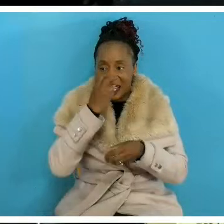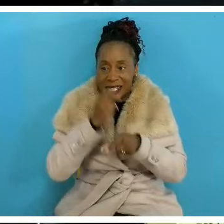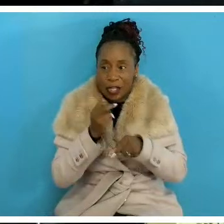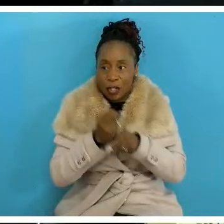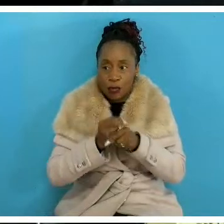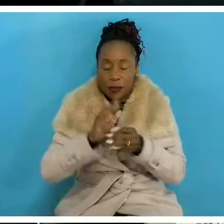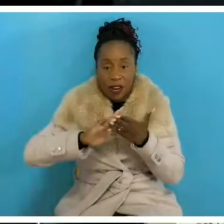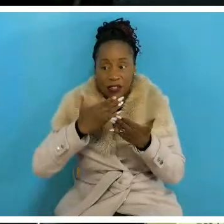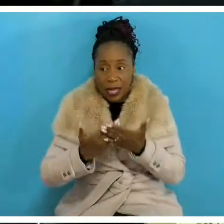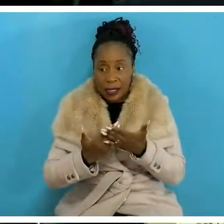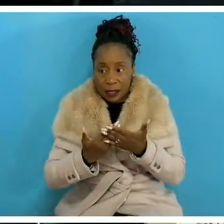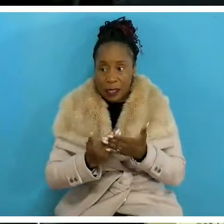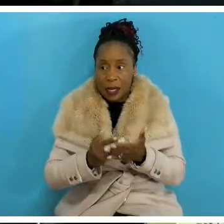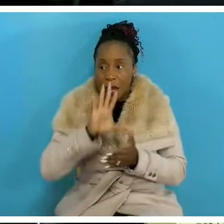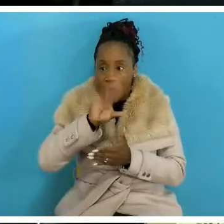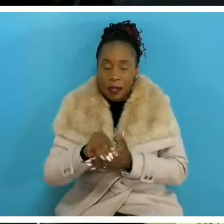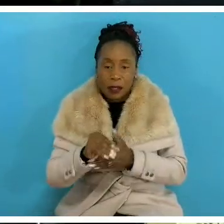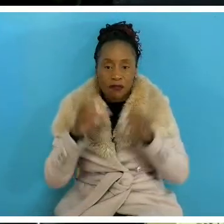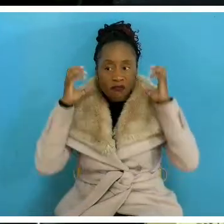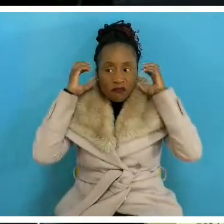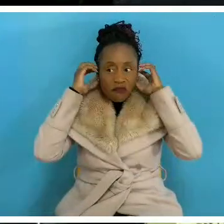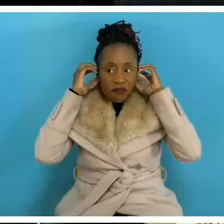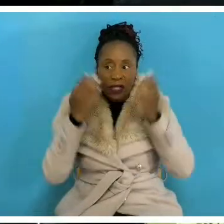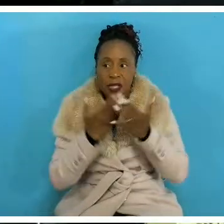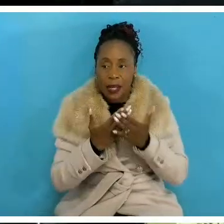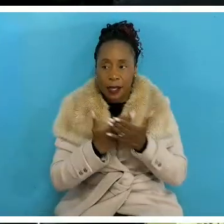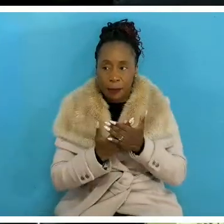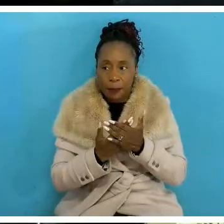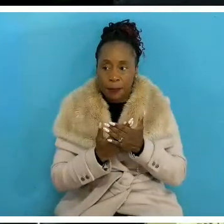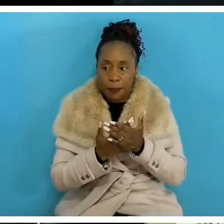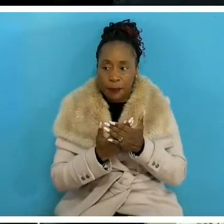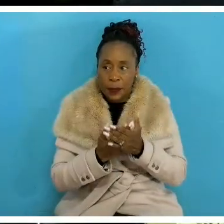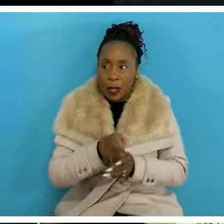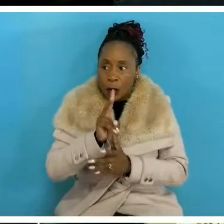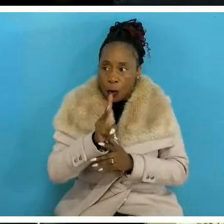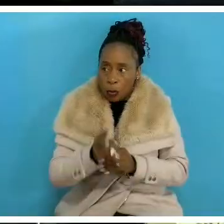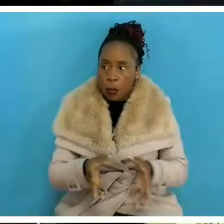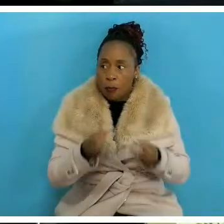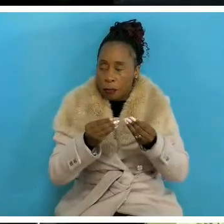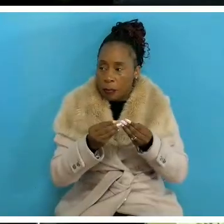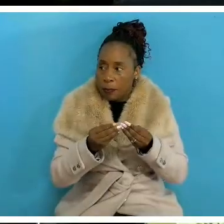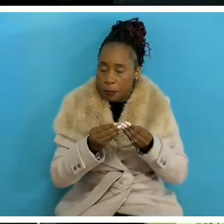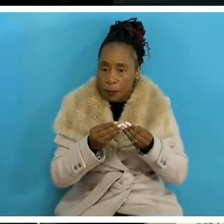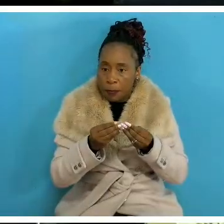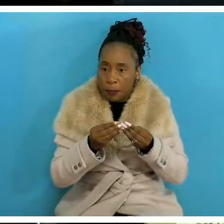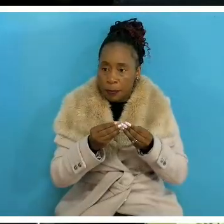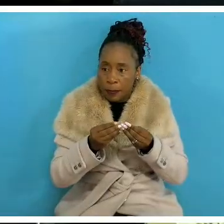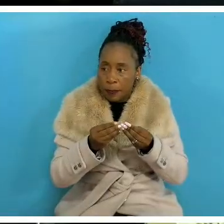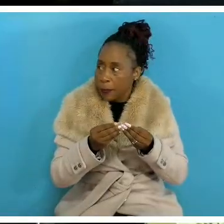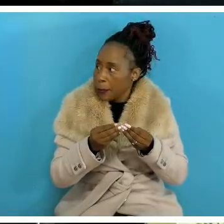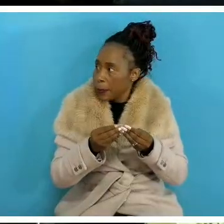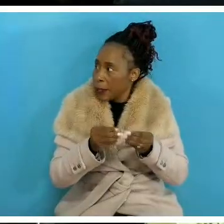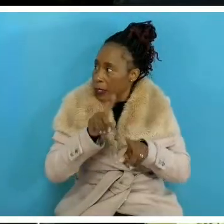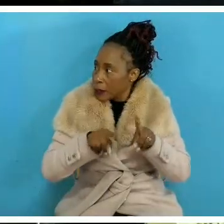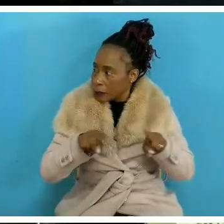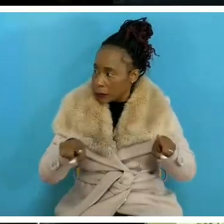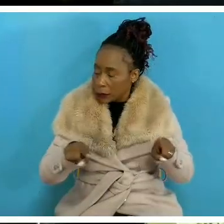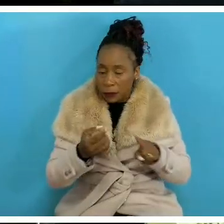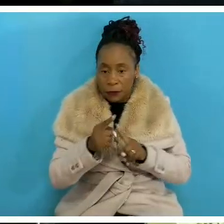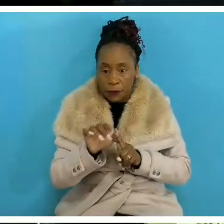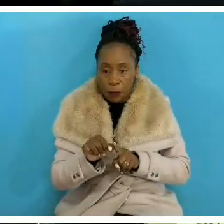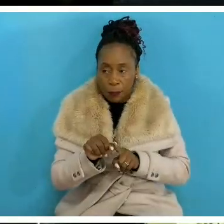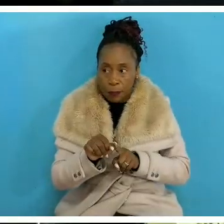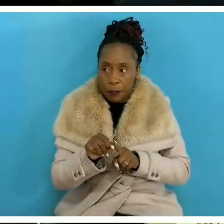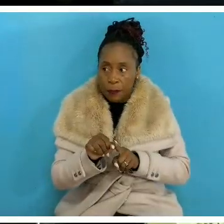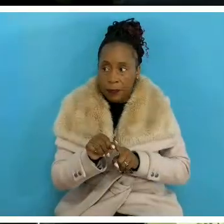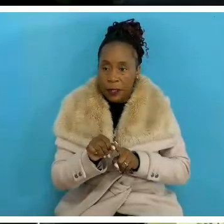ask for a headphone, and you will also get a device that takes you to the various channels. And I just